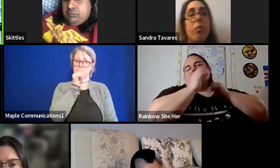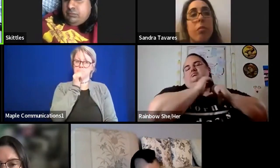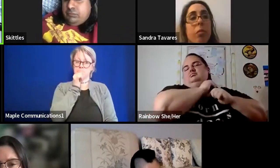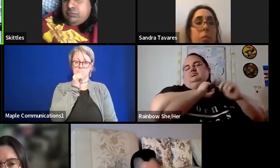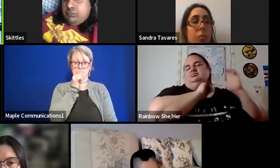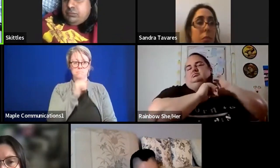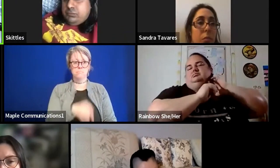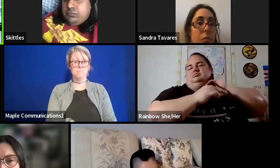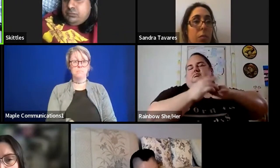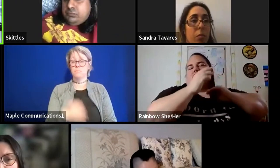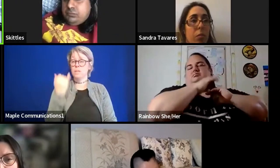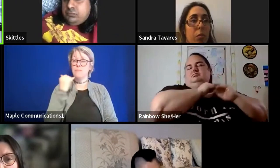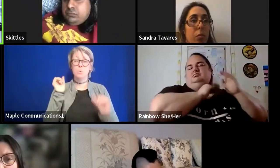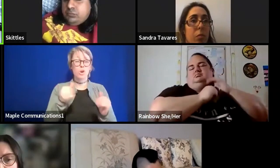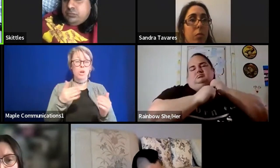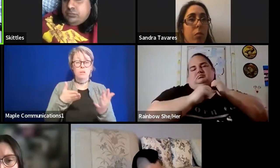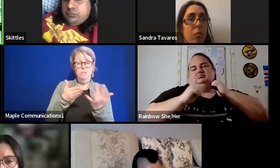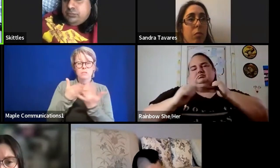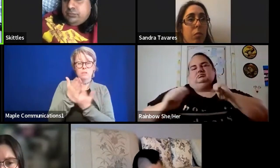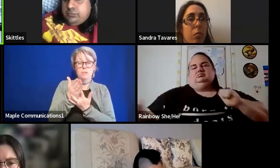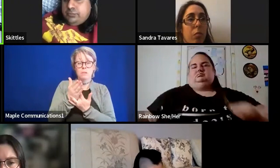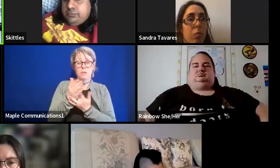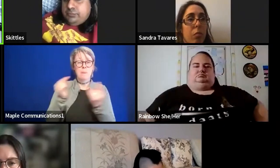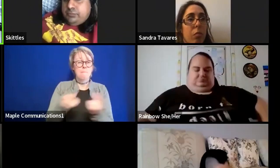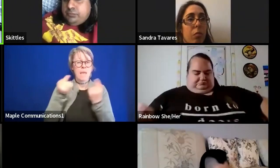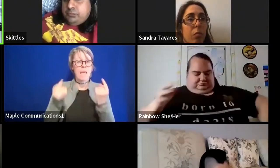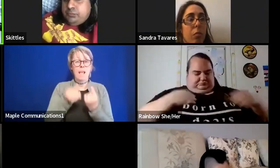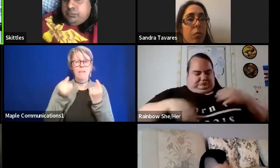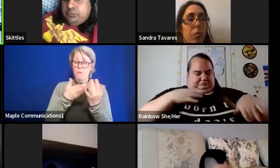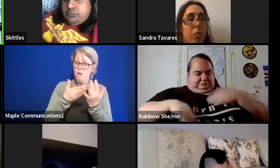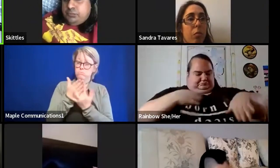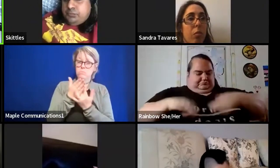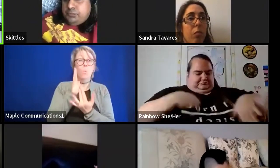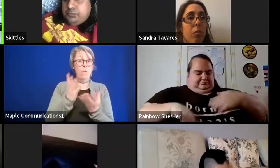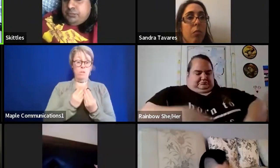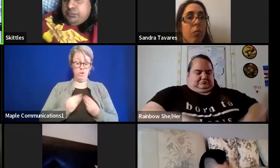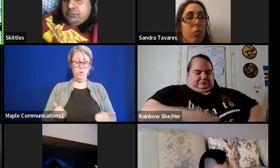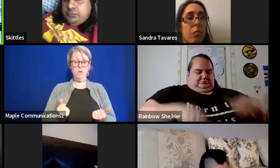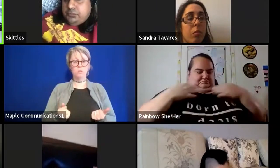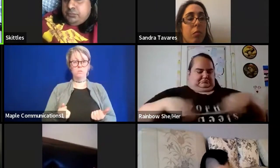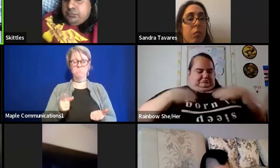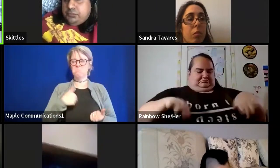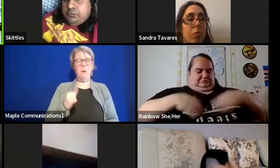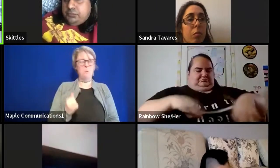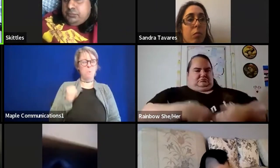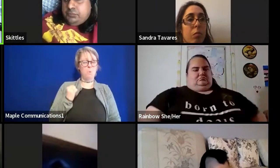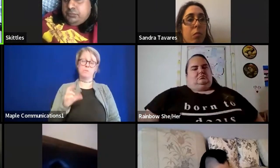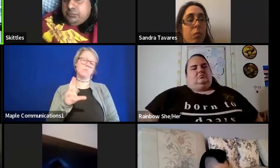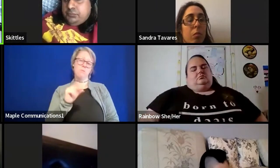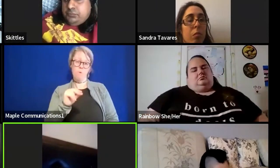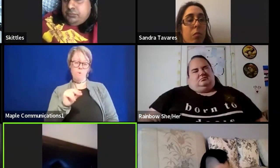that would help you, but you're not prepared to do that. So your condition, your medical